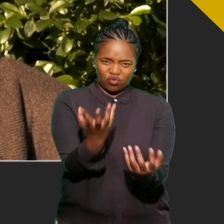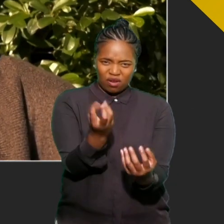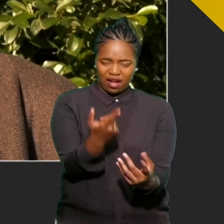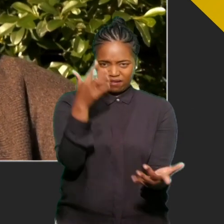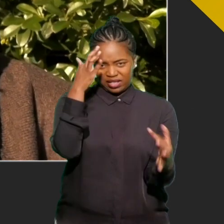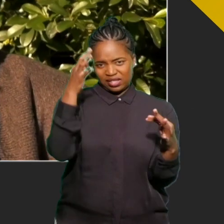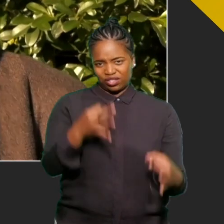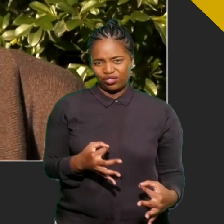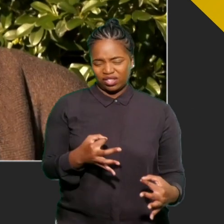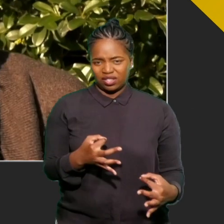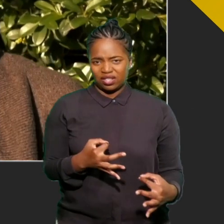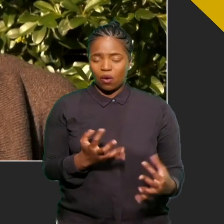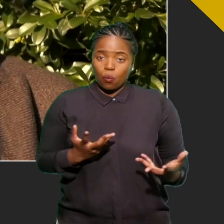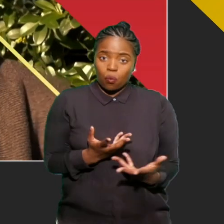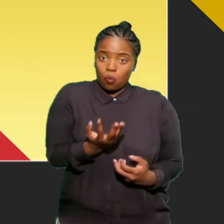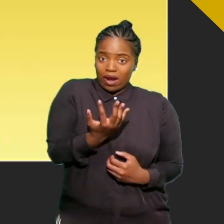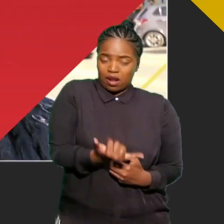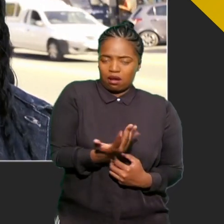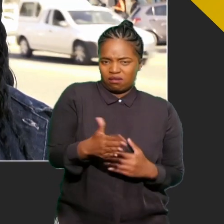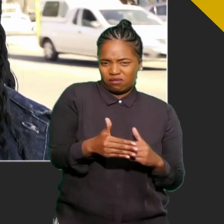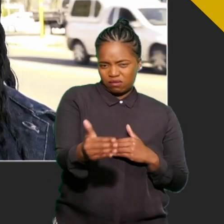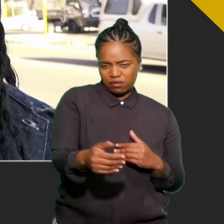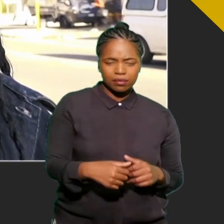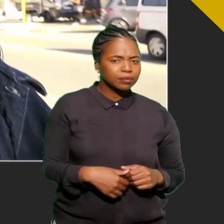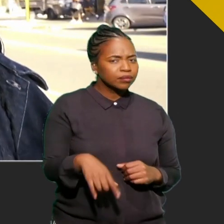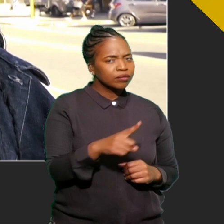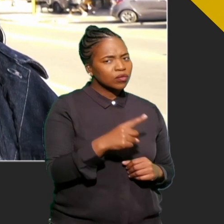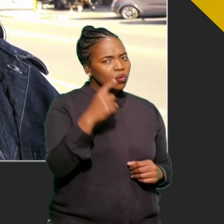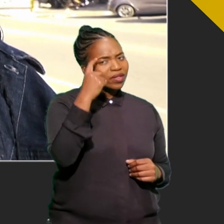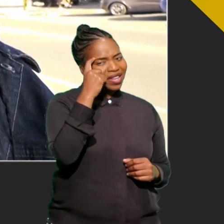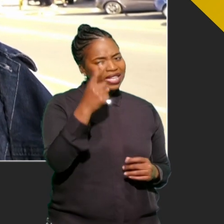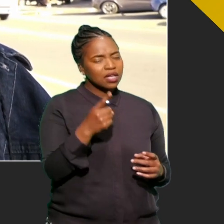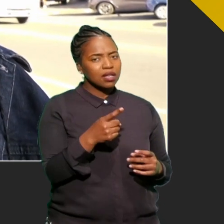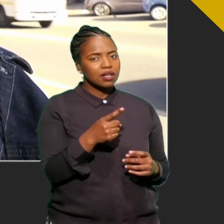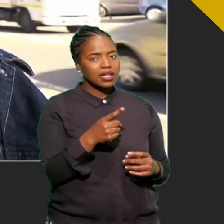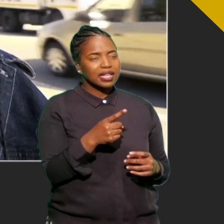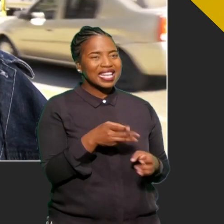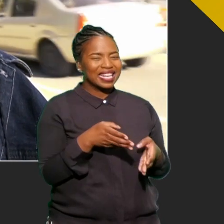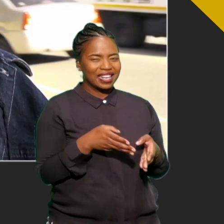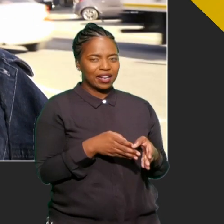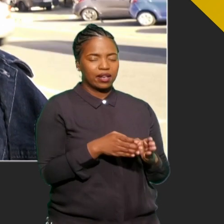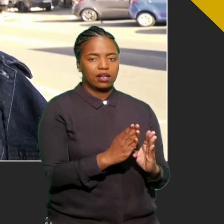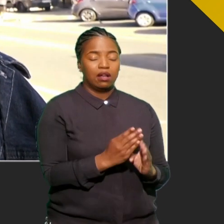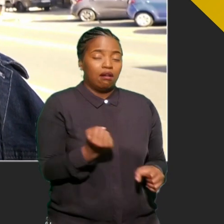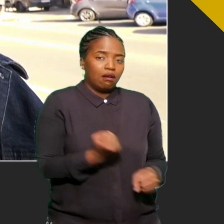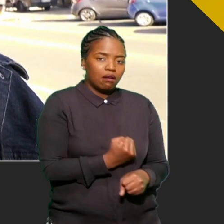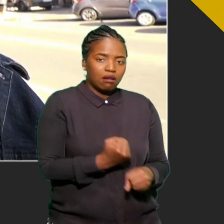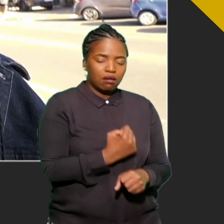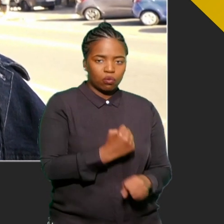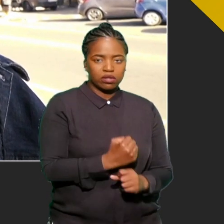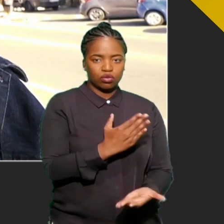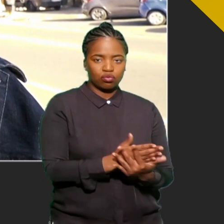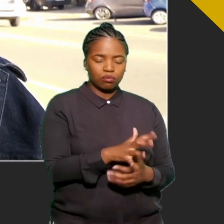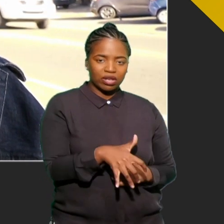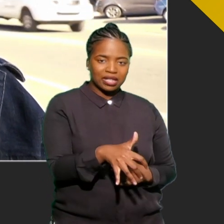your decisions and where they've gotten you so far. What do you think is one of the most effective ways of reducing the number of